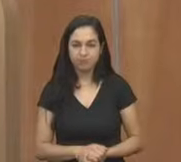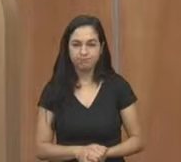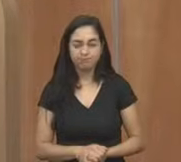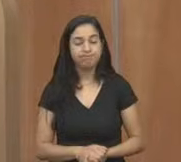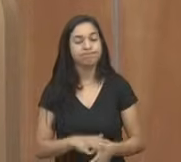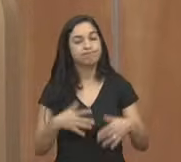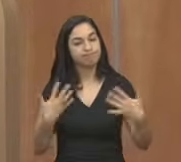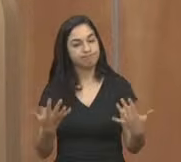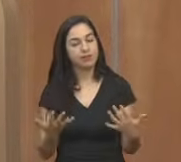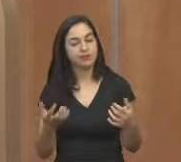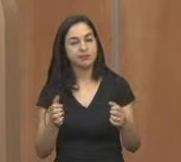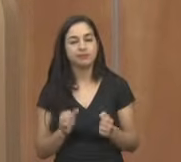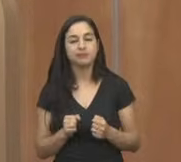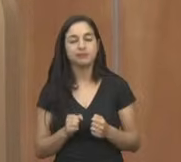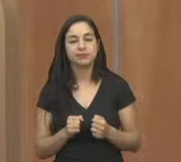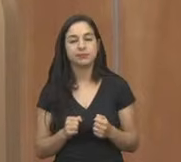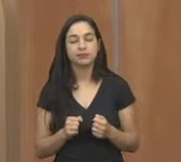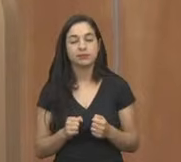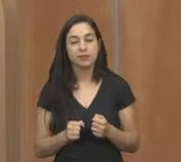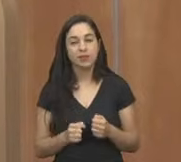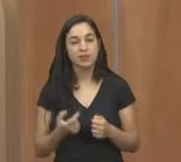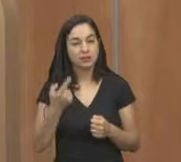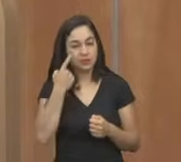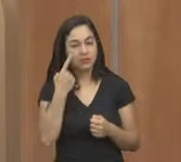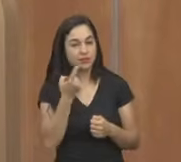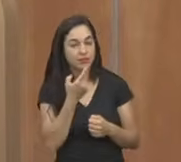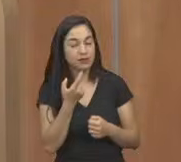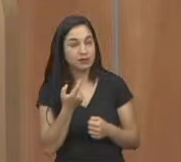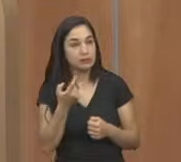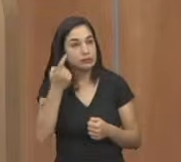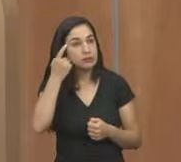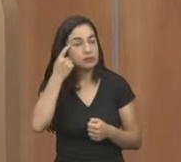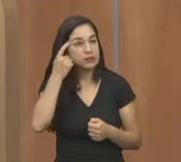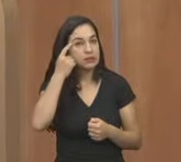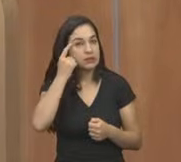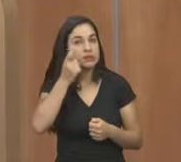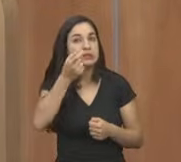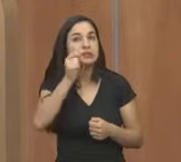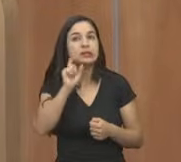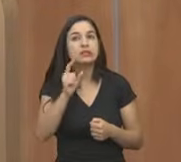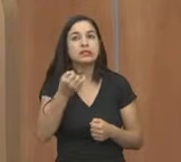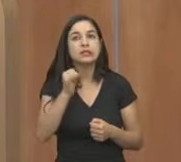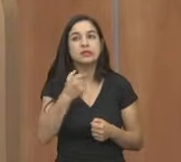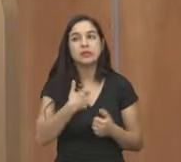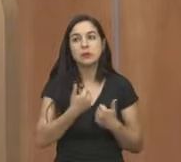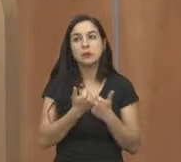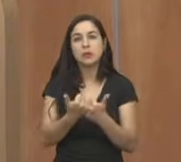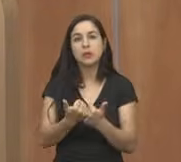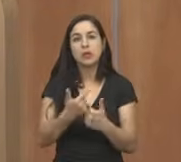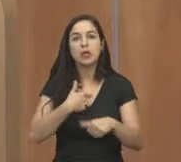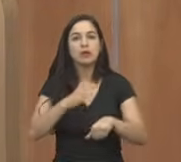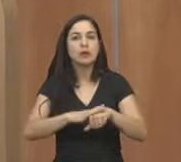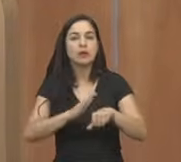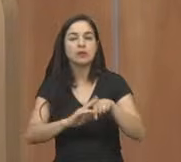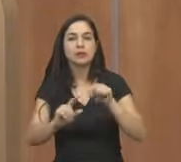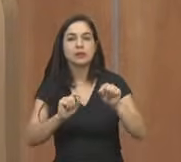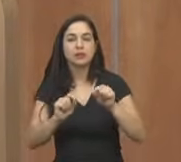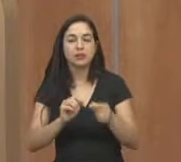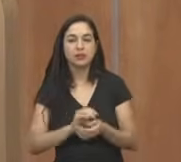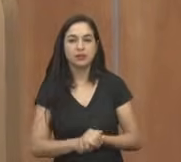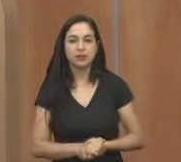Bom, então voltando, vocês fizeram a pergunta para si mesmo, o que vocês fariam se